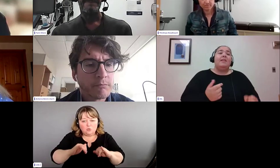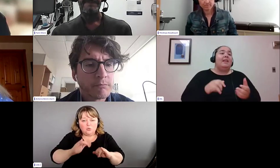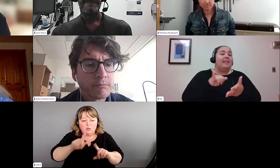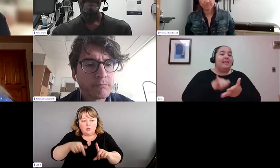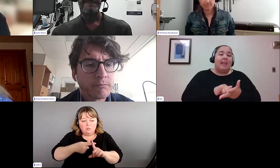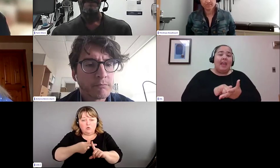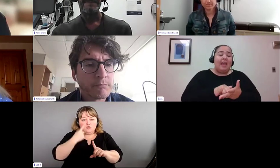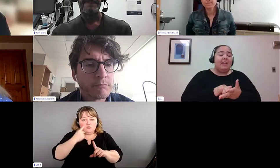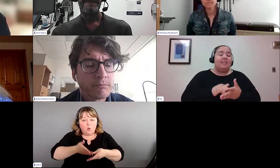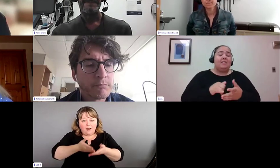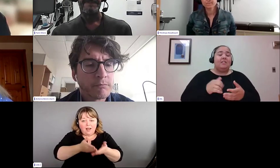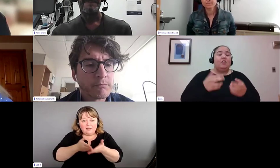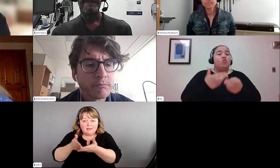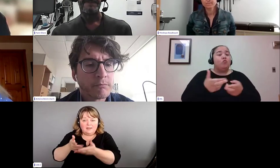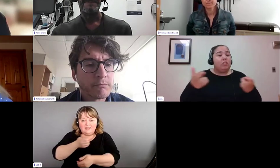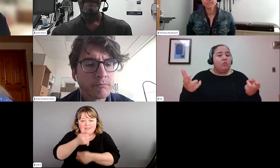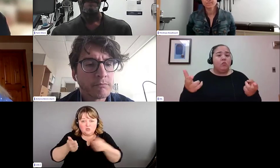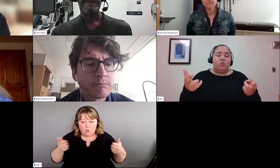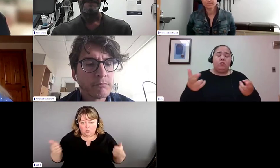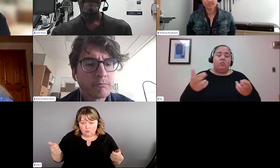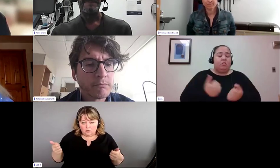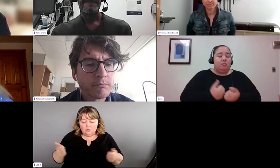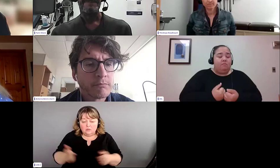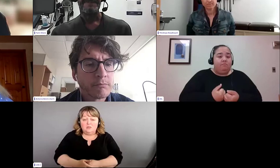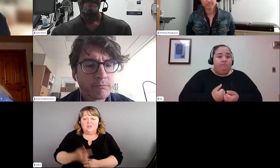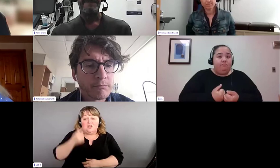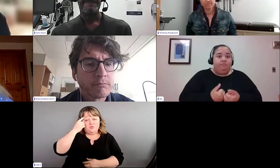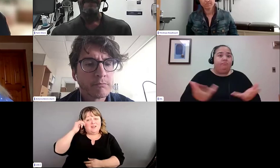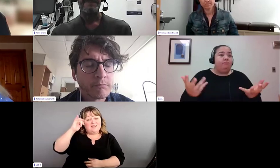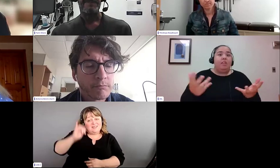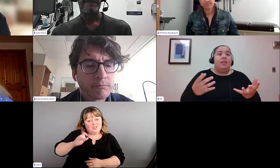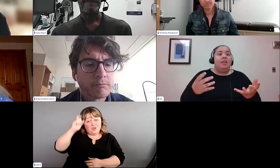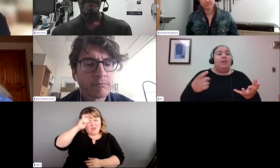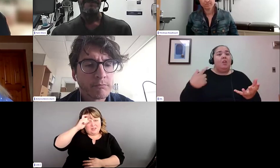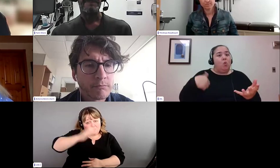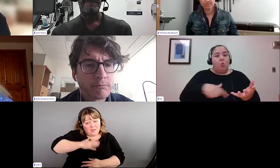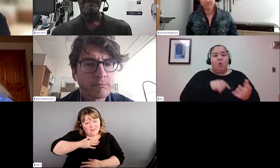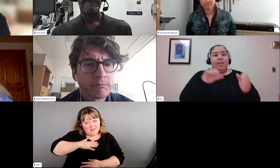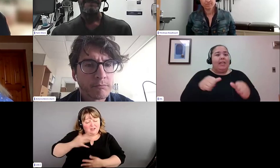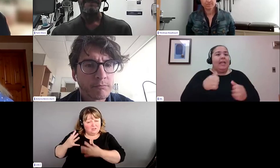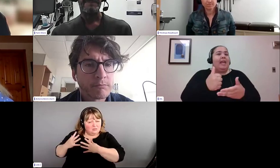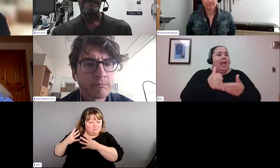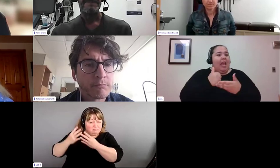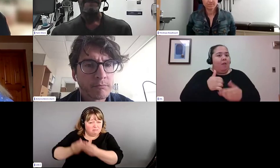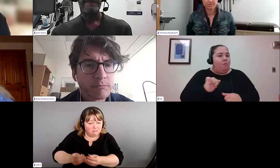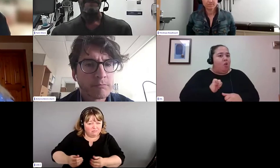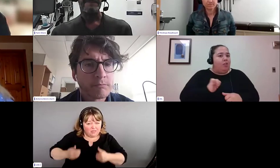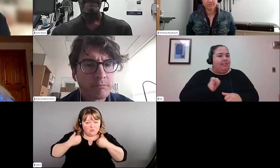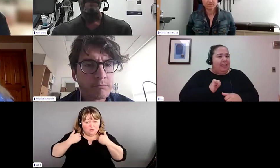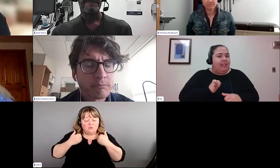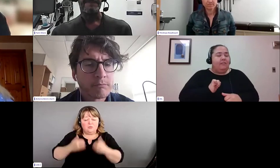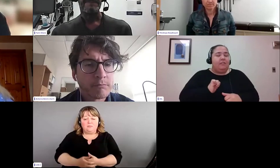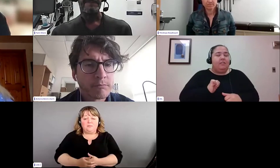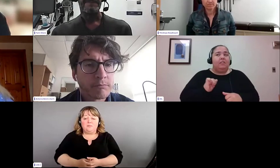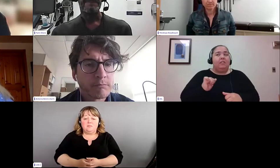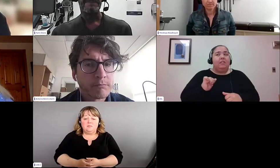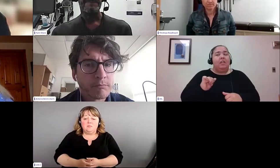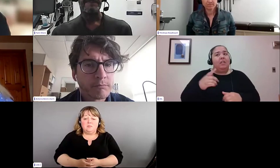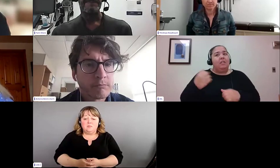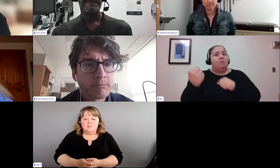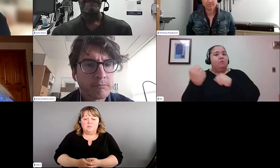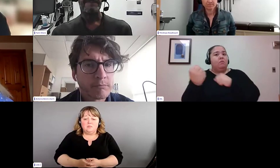inexhaustible resources which are there to help ourselves and help those that we're accompanying. And so I think it's all our